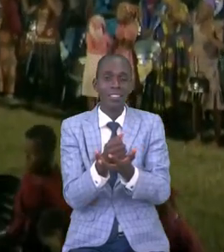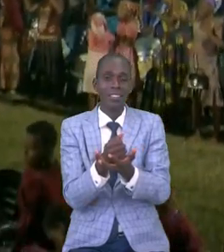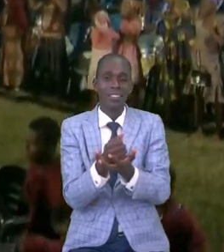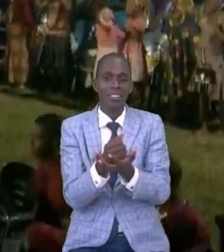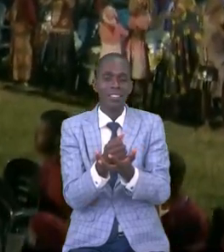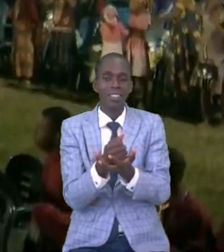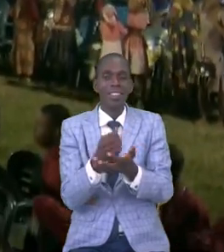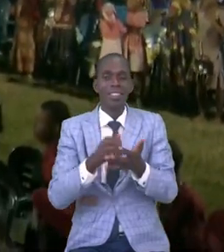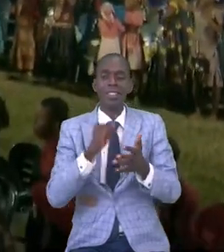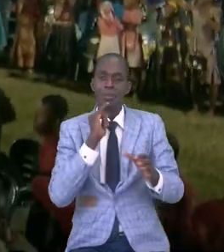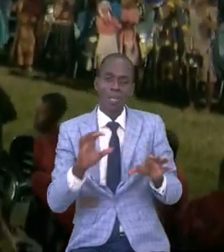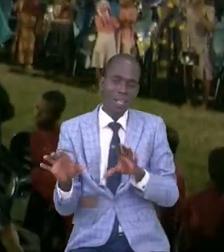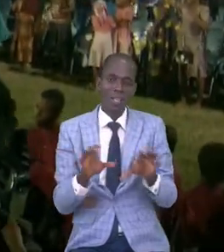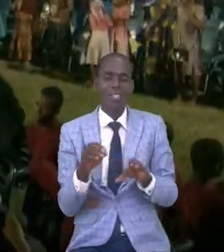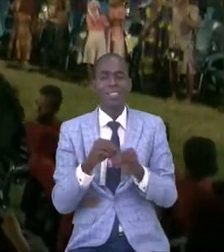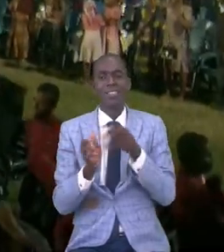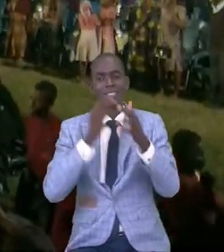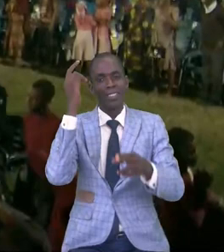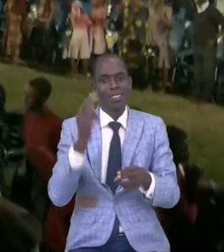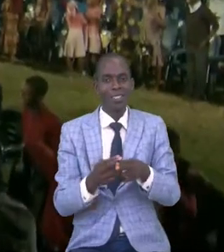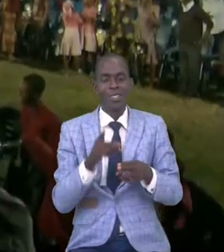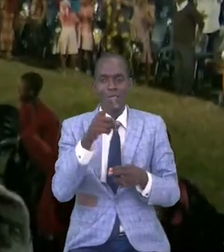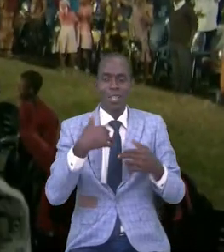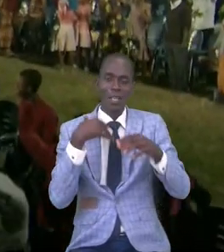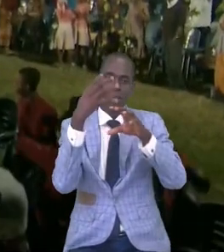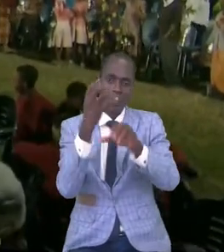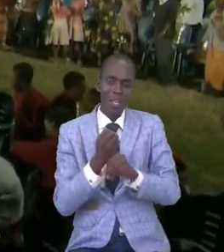It is done. You got